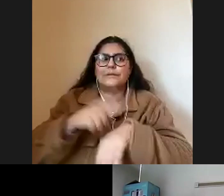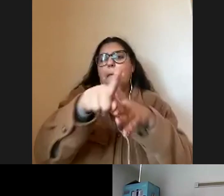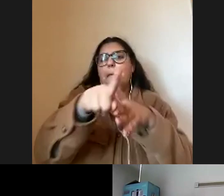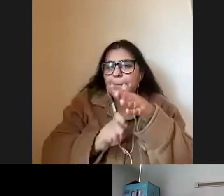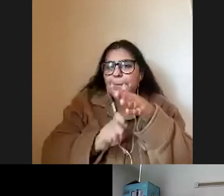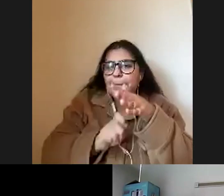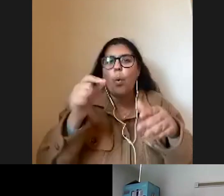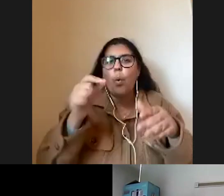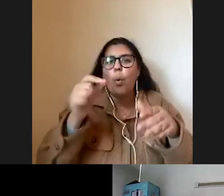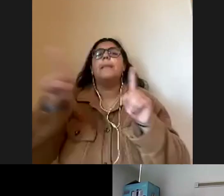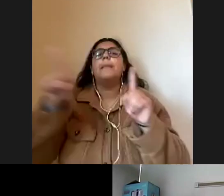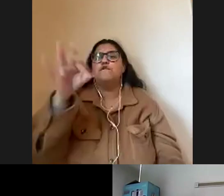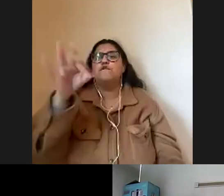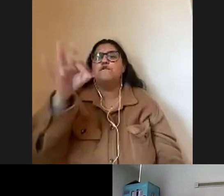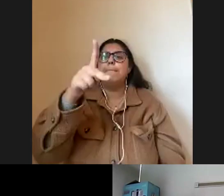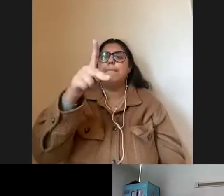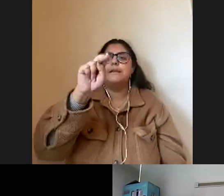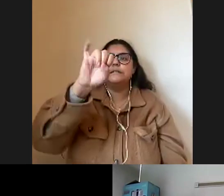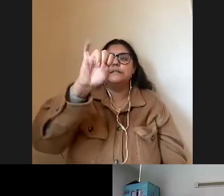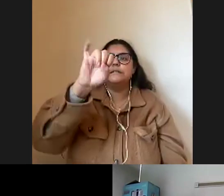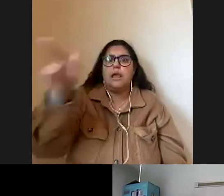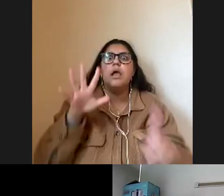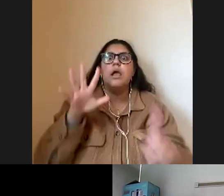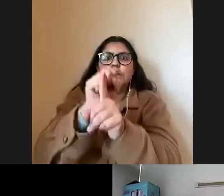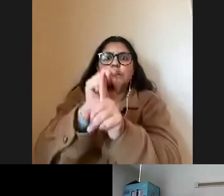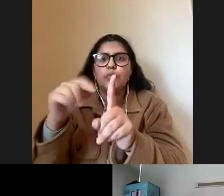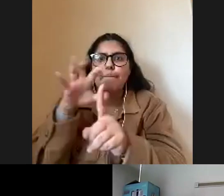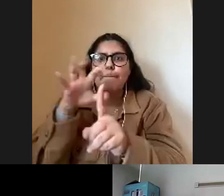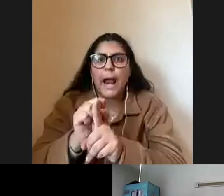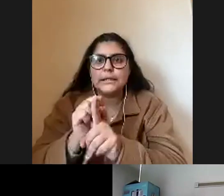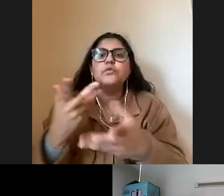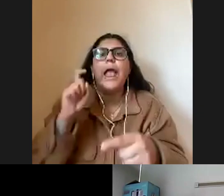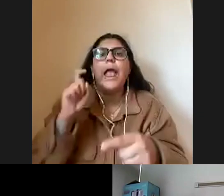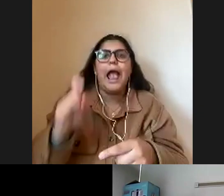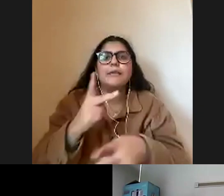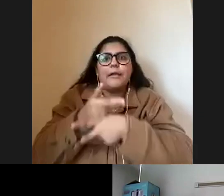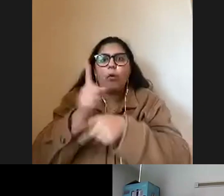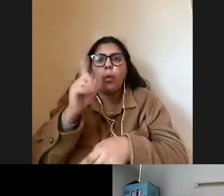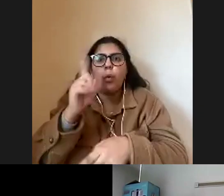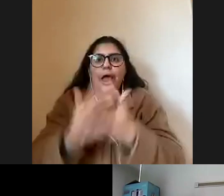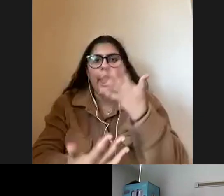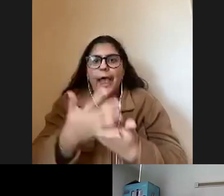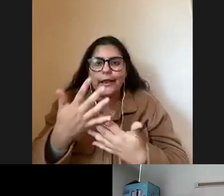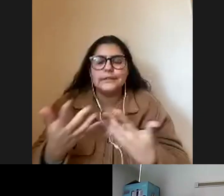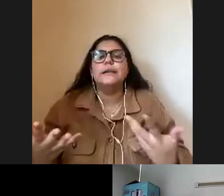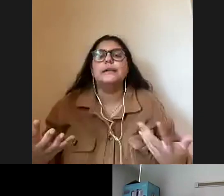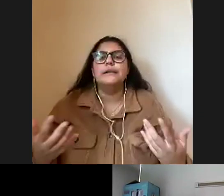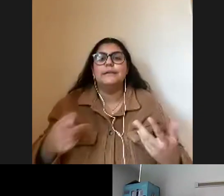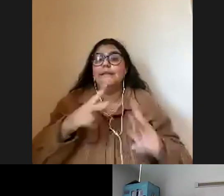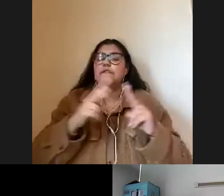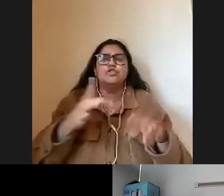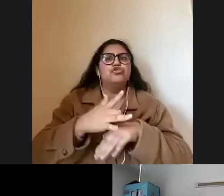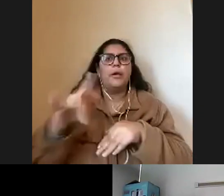French Polynesia, they come out of their holes and try to bite you. So you always have to be like aware of where your hands are and all that stuff. And they've got really sharp teeth,